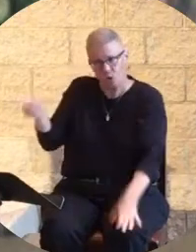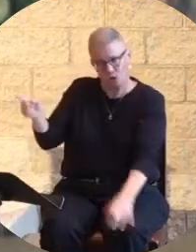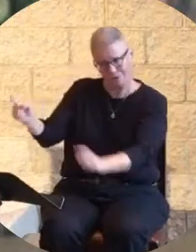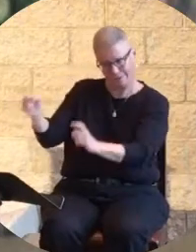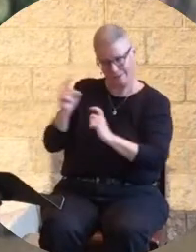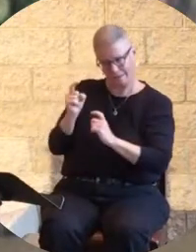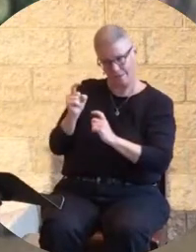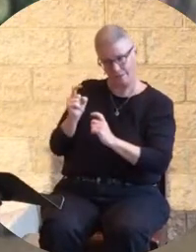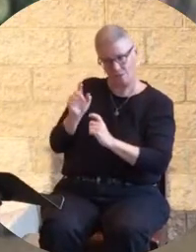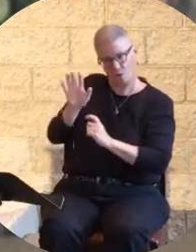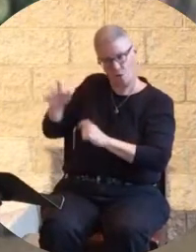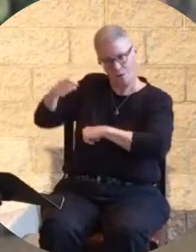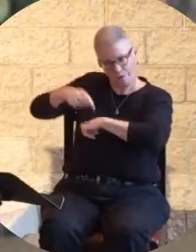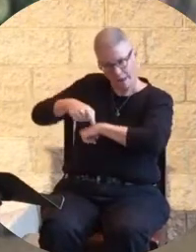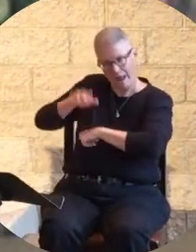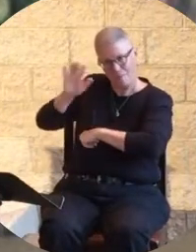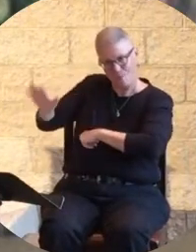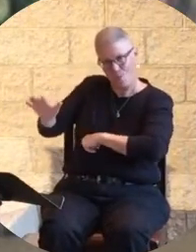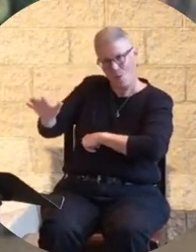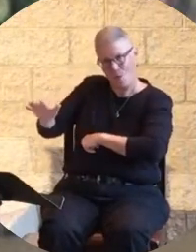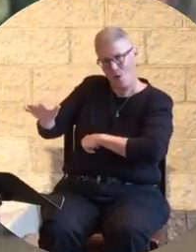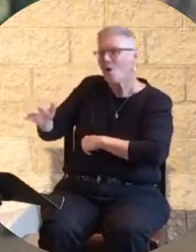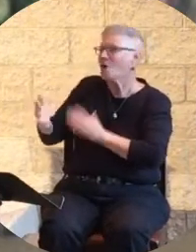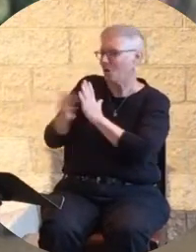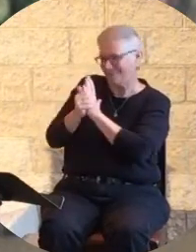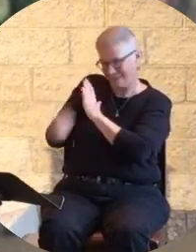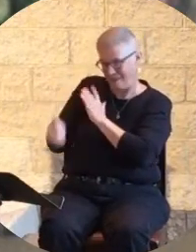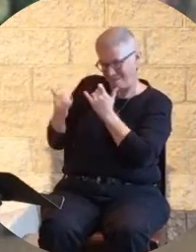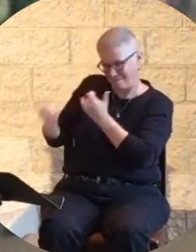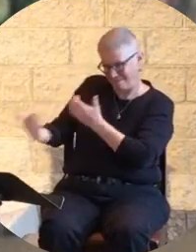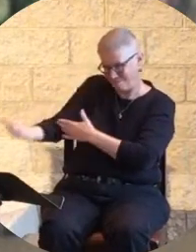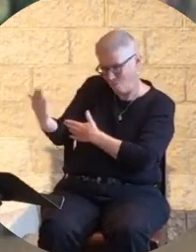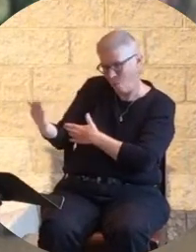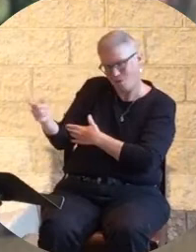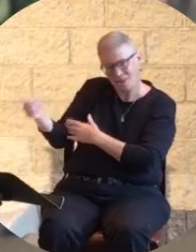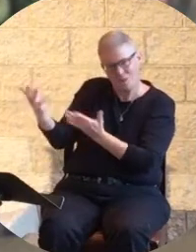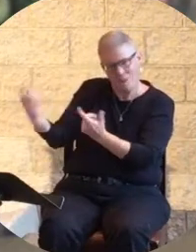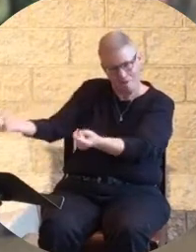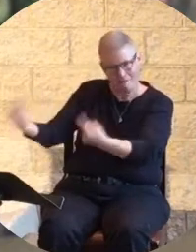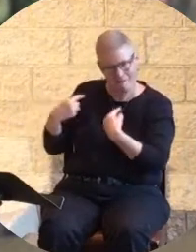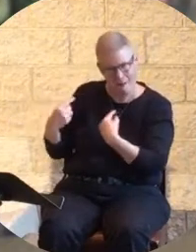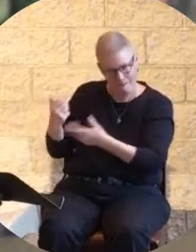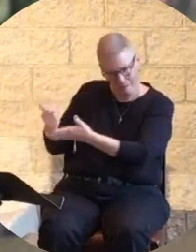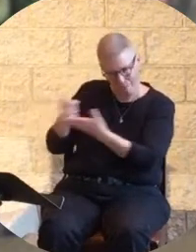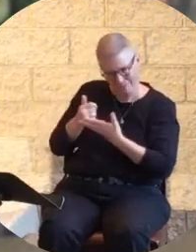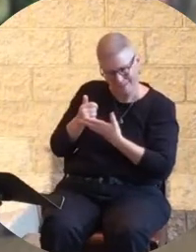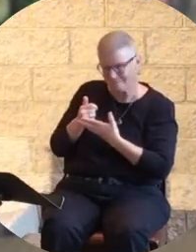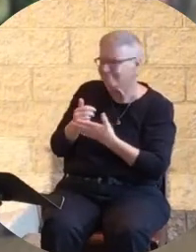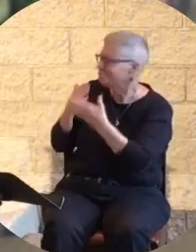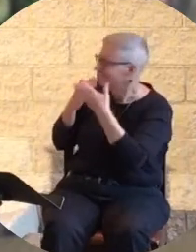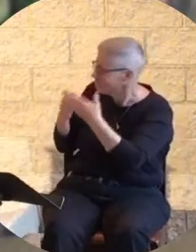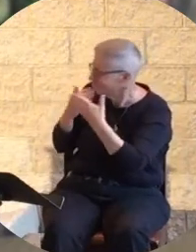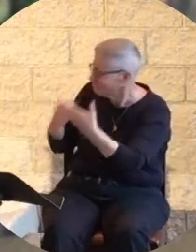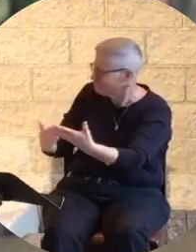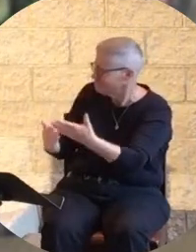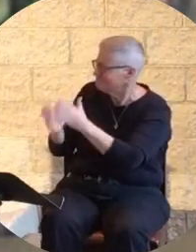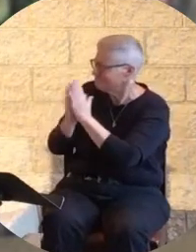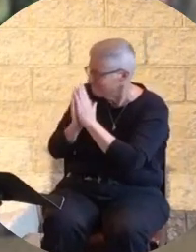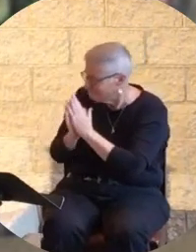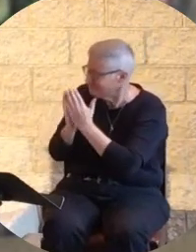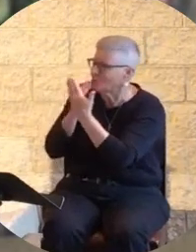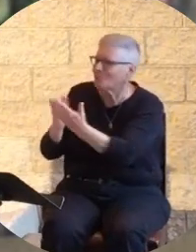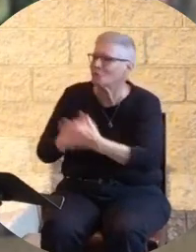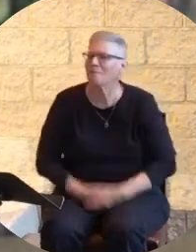her time and talent this morning. She wanted to be here to help close out the month, so we're very, very grateful. Thank you. For that. Thank